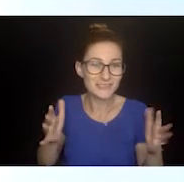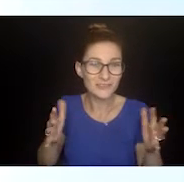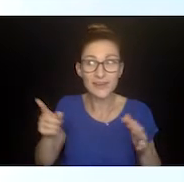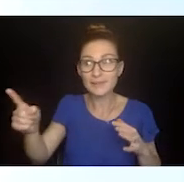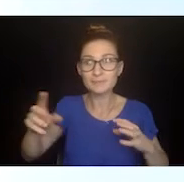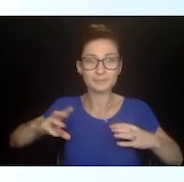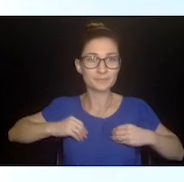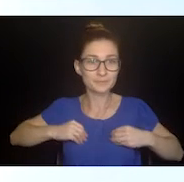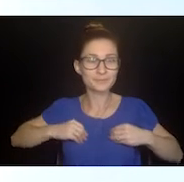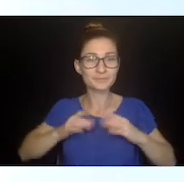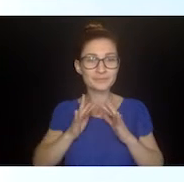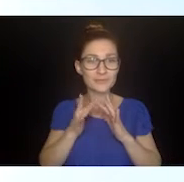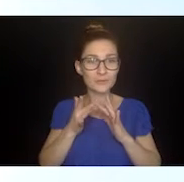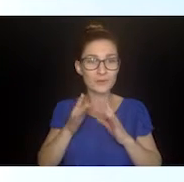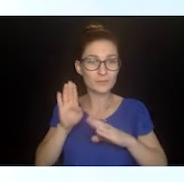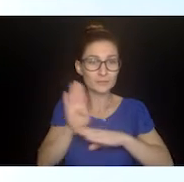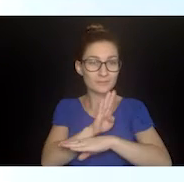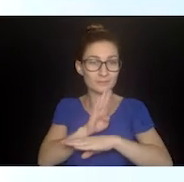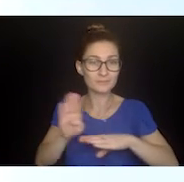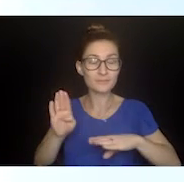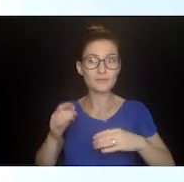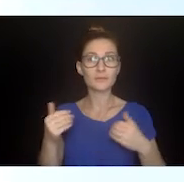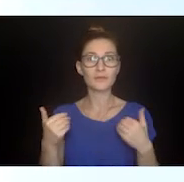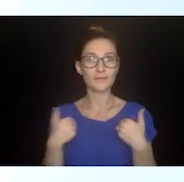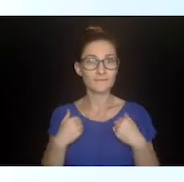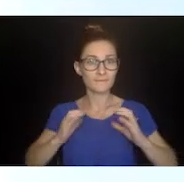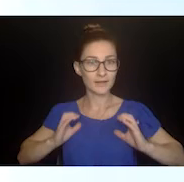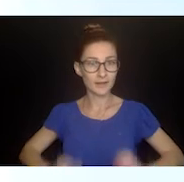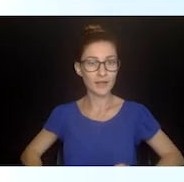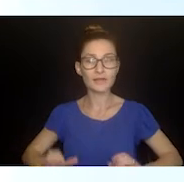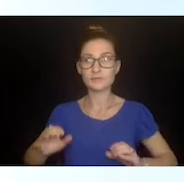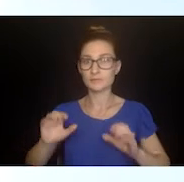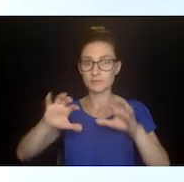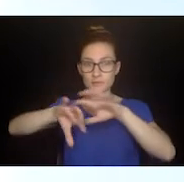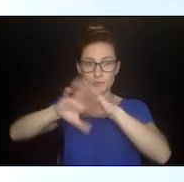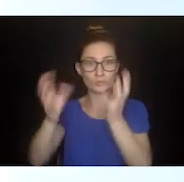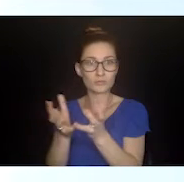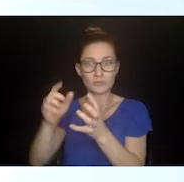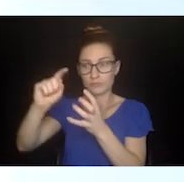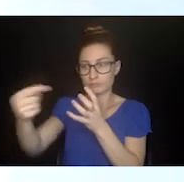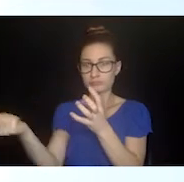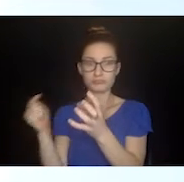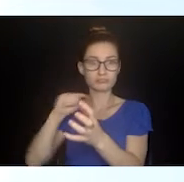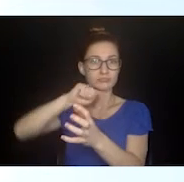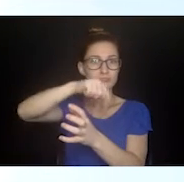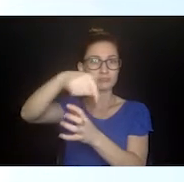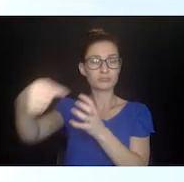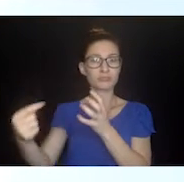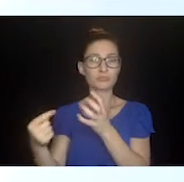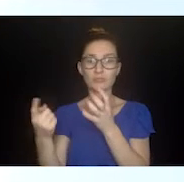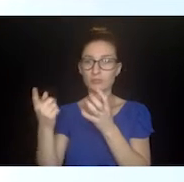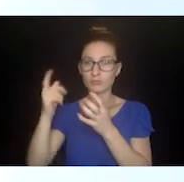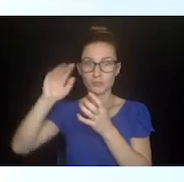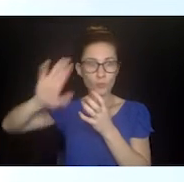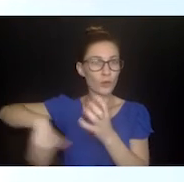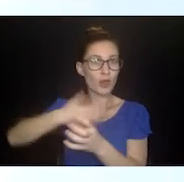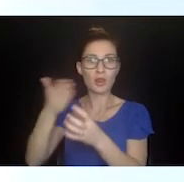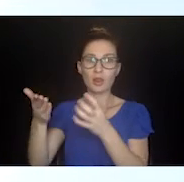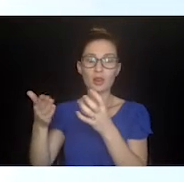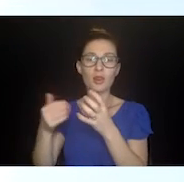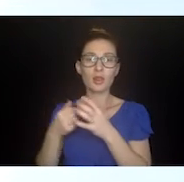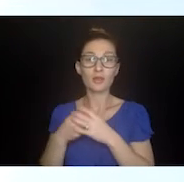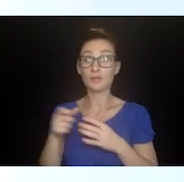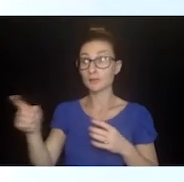business and he has clients over the world. And so indeed, he is making